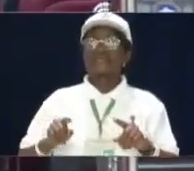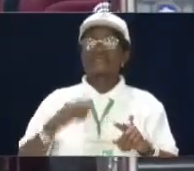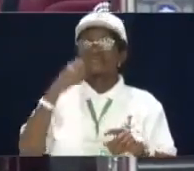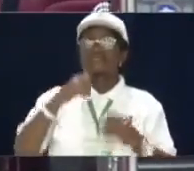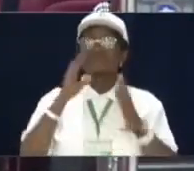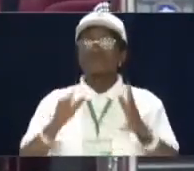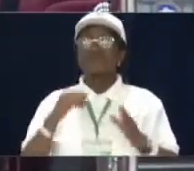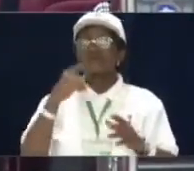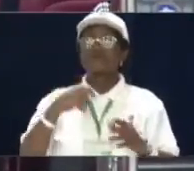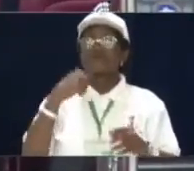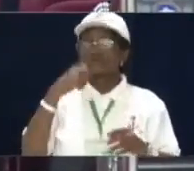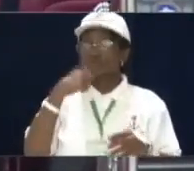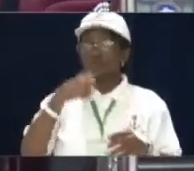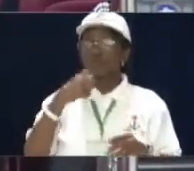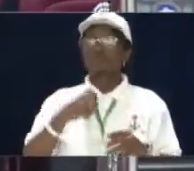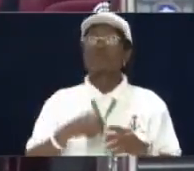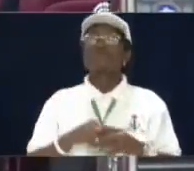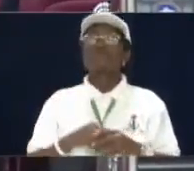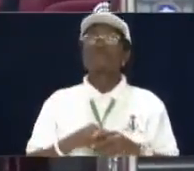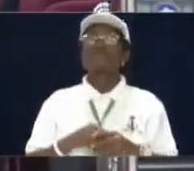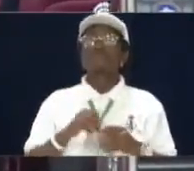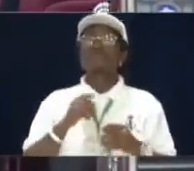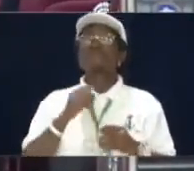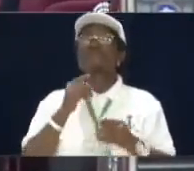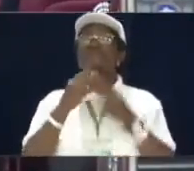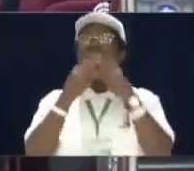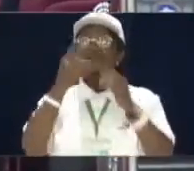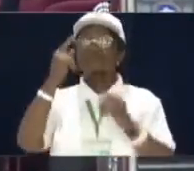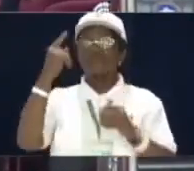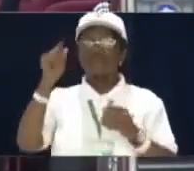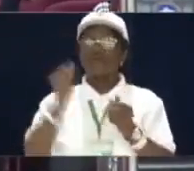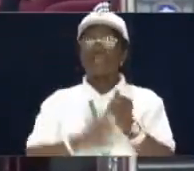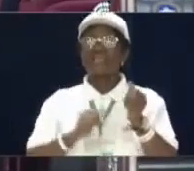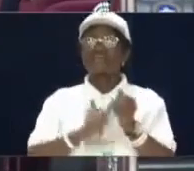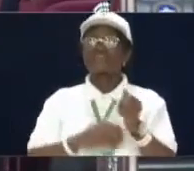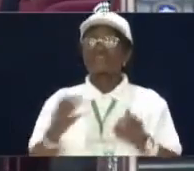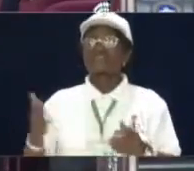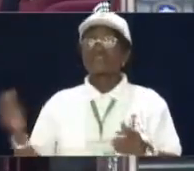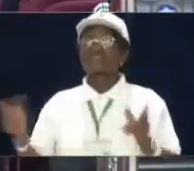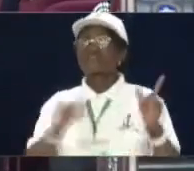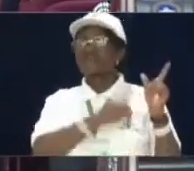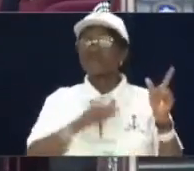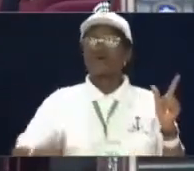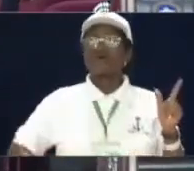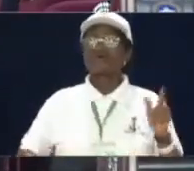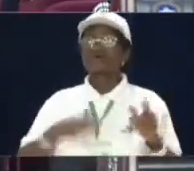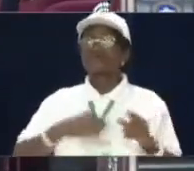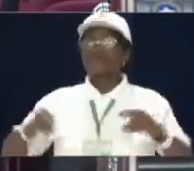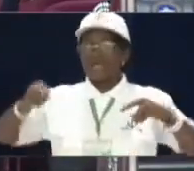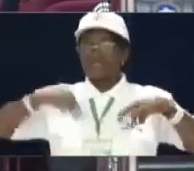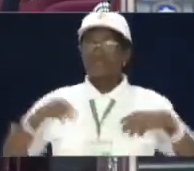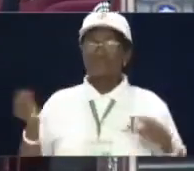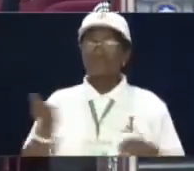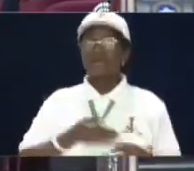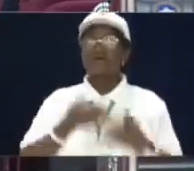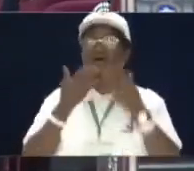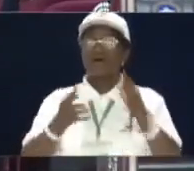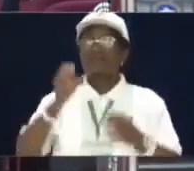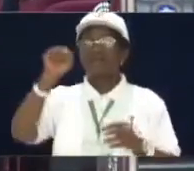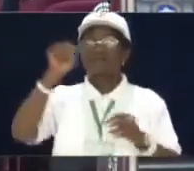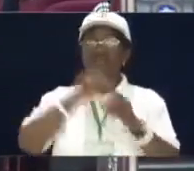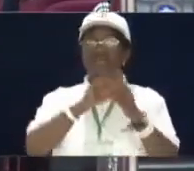speakers who spoke. Thank you for everything, Lord. Please accept our thanks in Jesus' name.